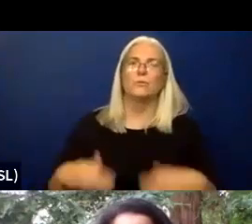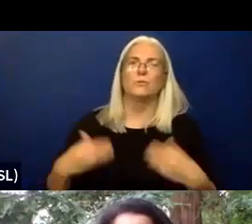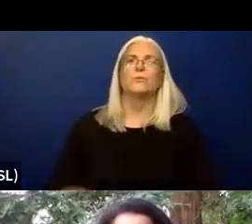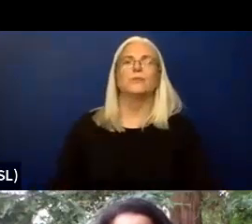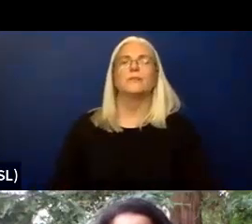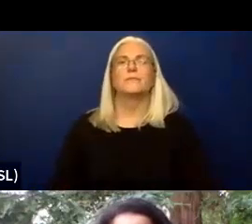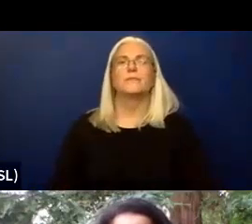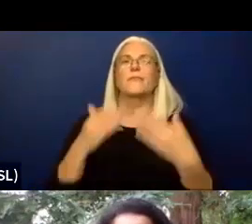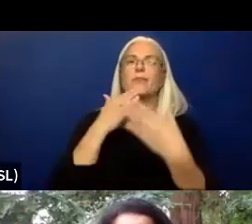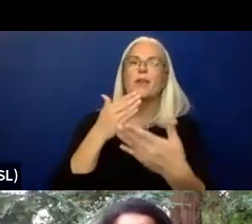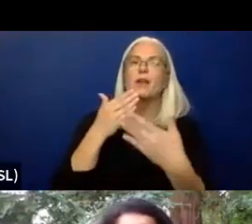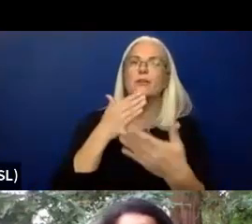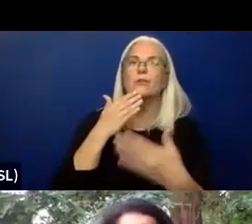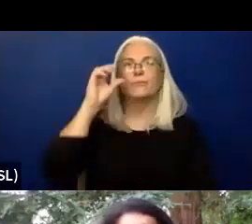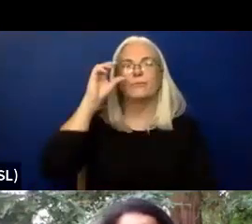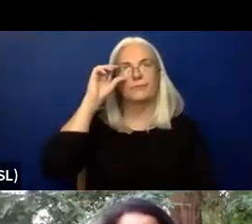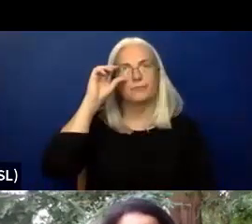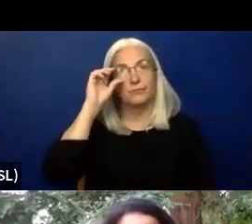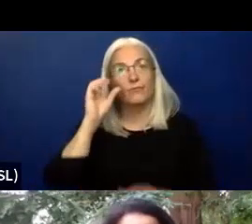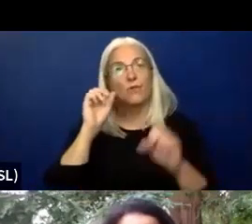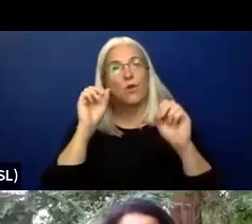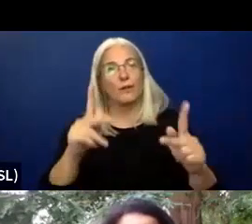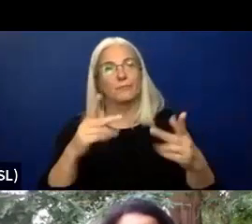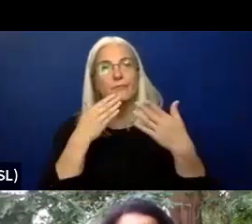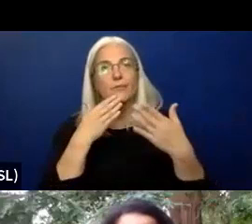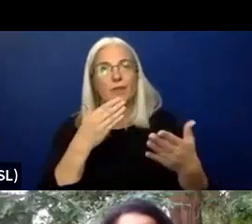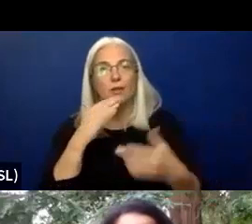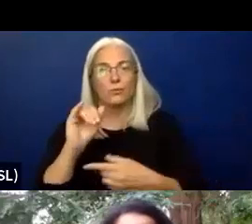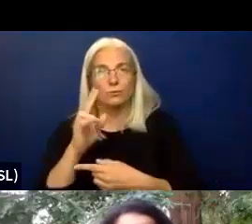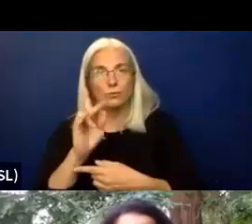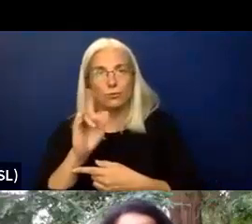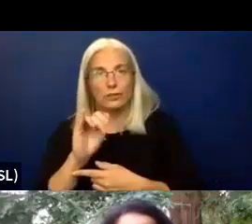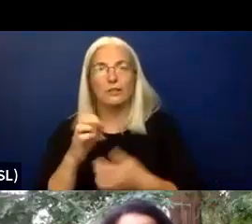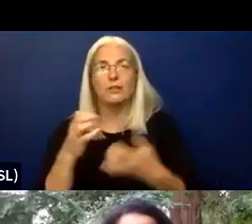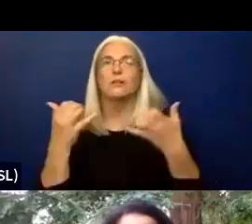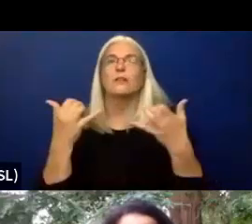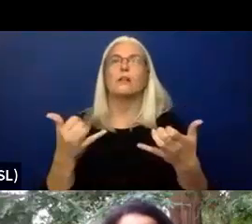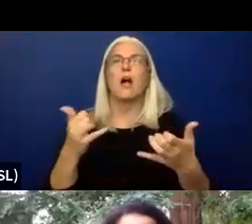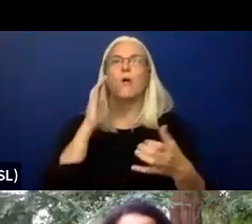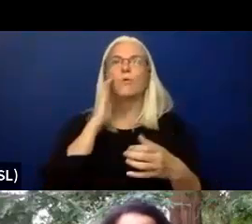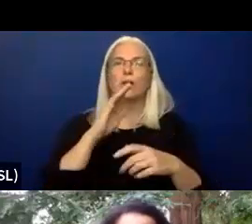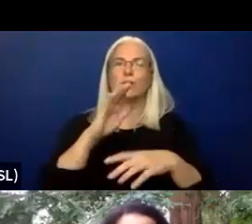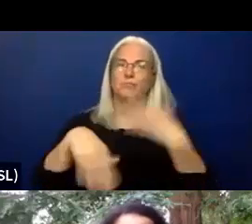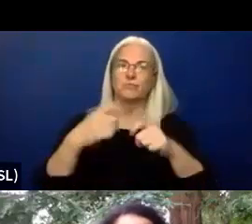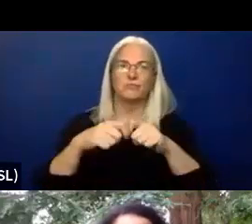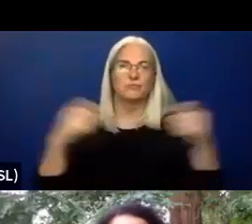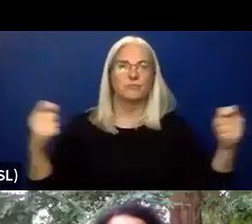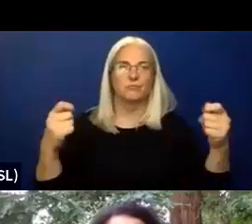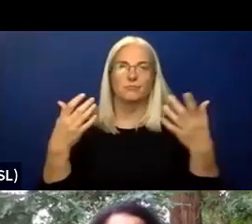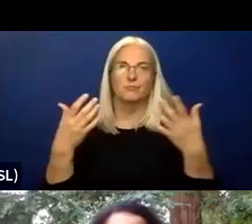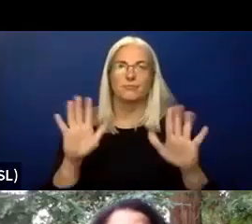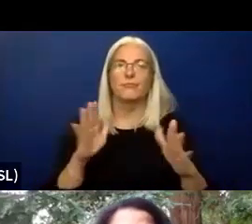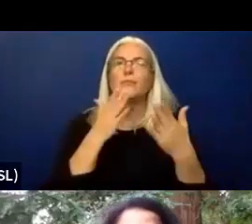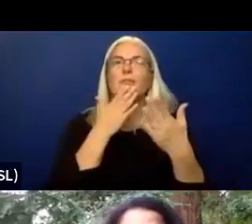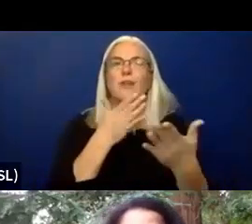Okay, thank you, Julie. And with that, we are going to call this a wrap. Once again, I want to thank all of our